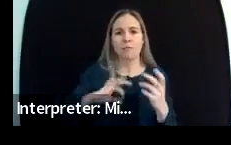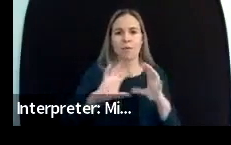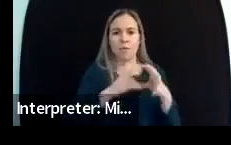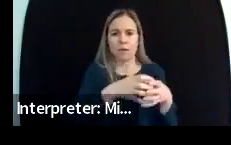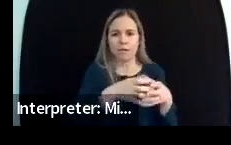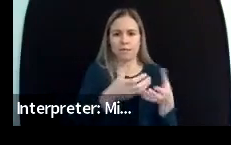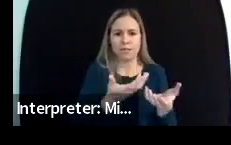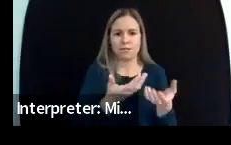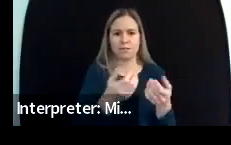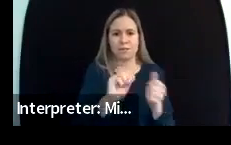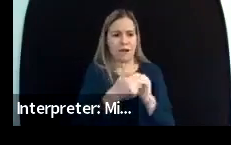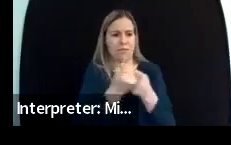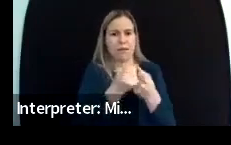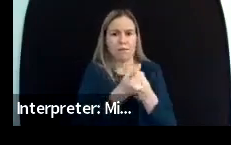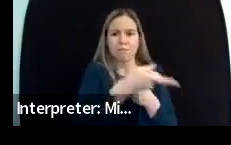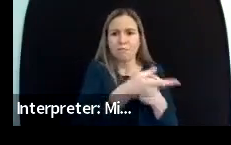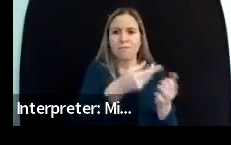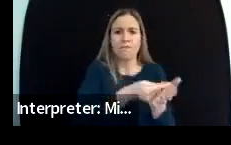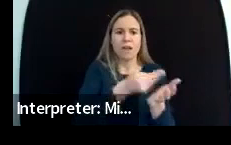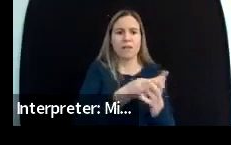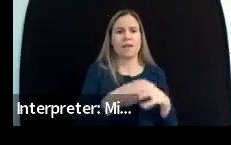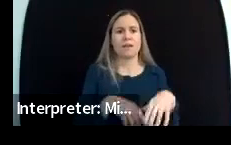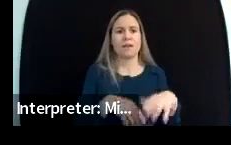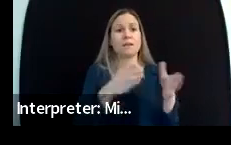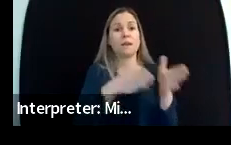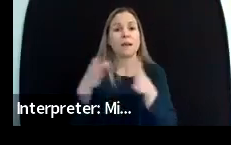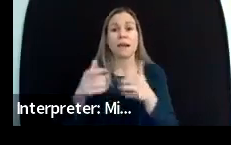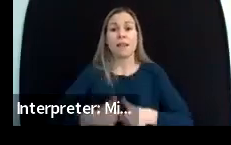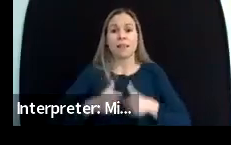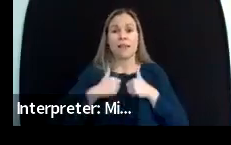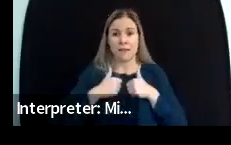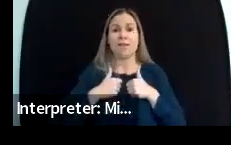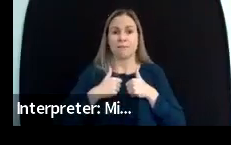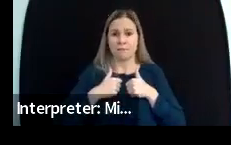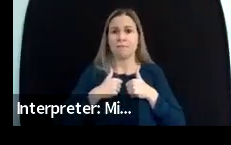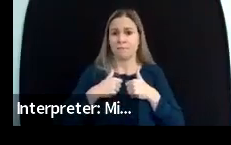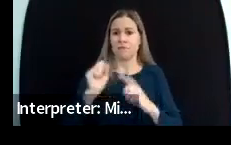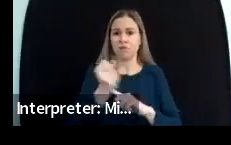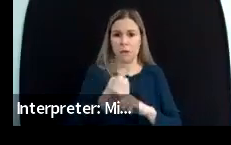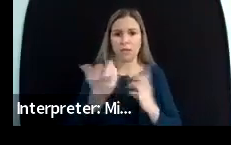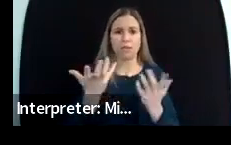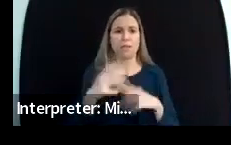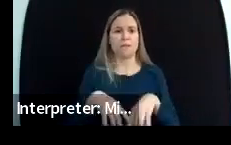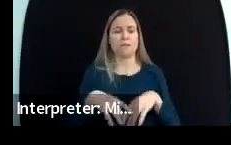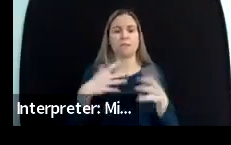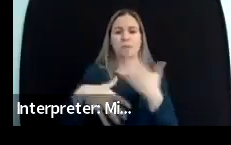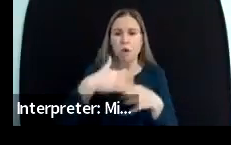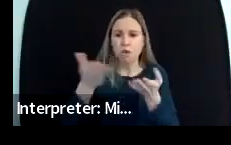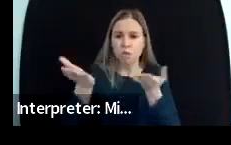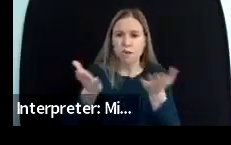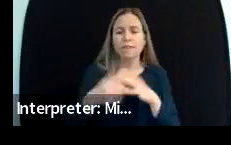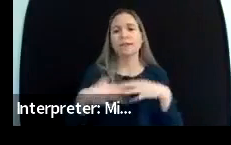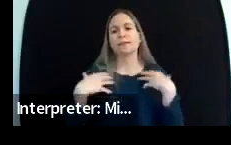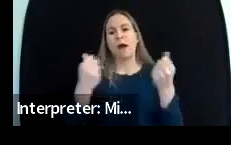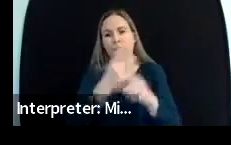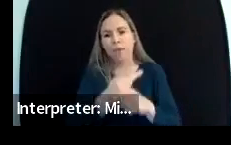for example. Living conditions, again, that's a lot of housing, education, healthcare, social services, et cetera.